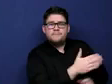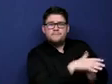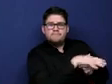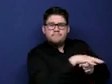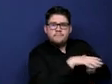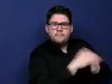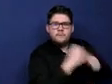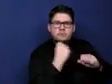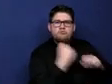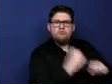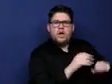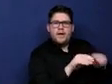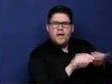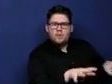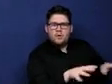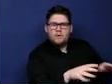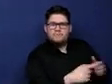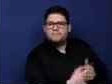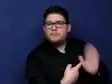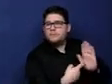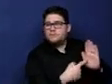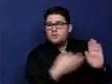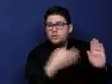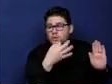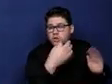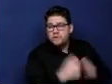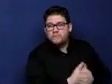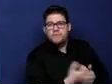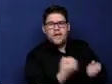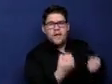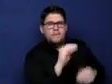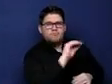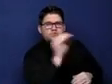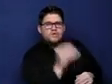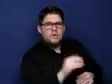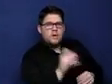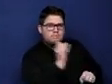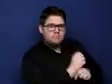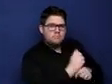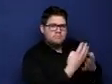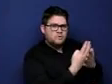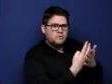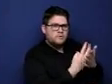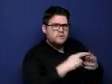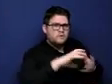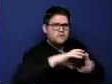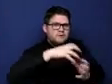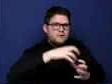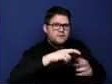variant, or what's the most up-to-date information on the percentage that do get through whole genome sequencing?